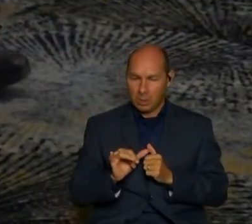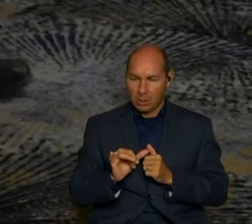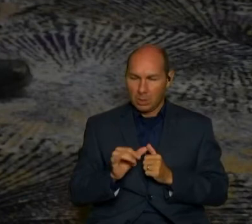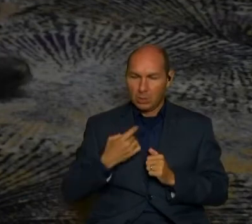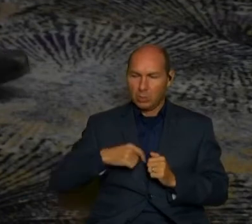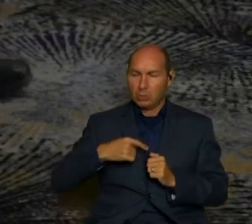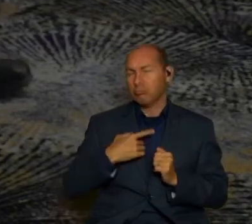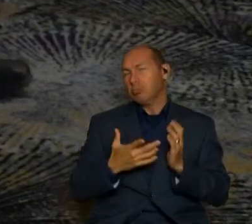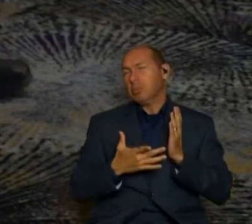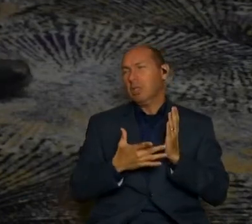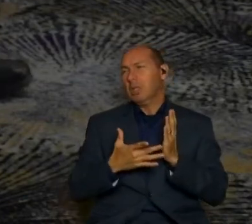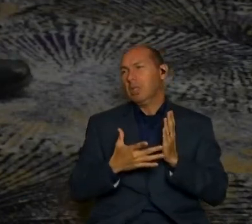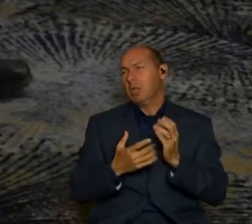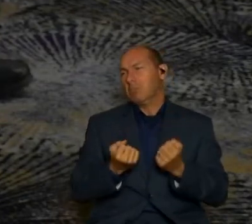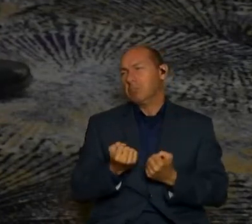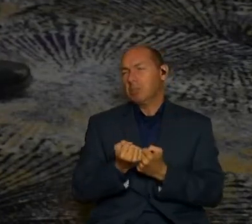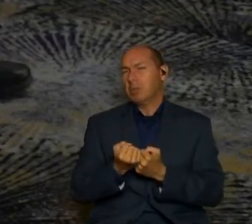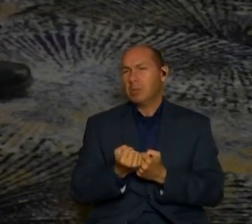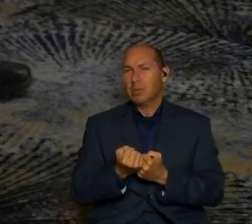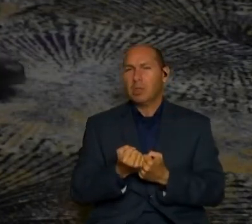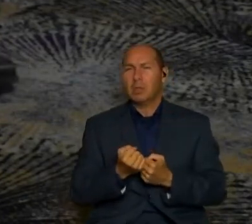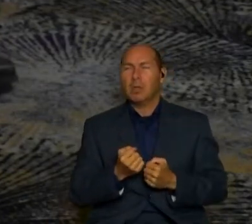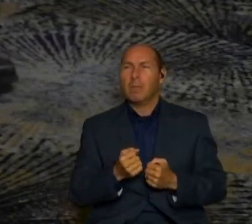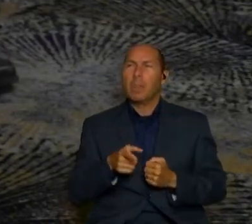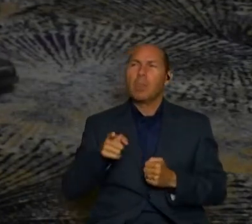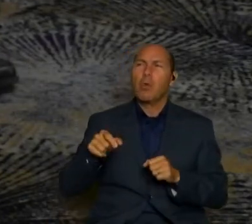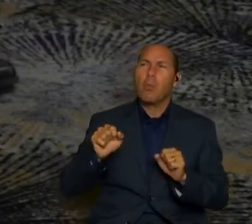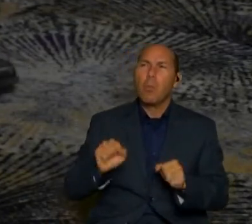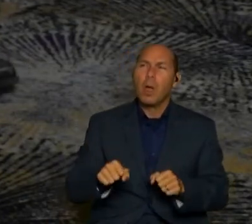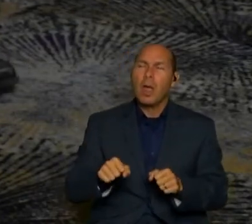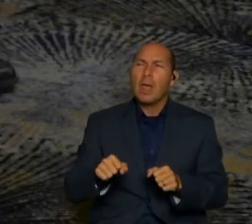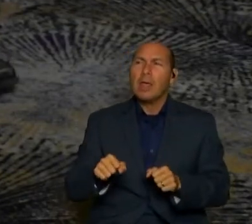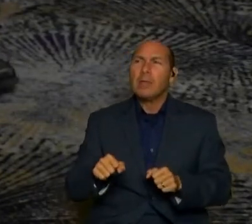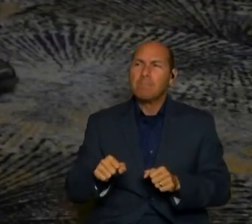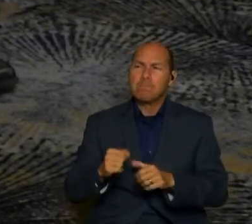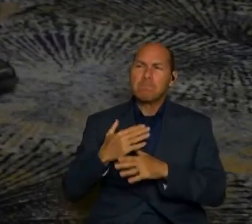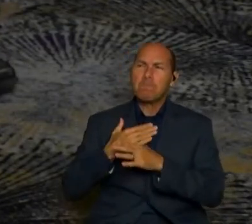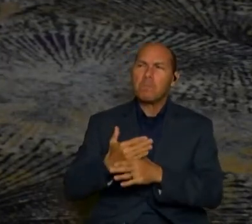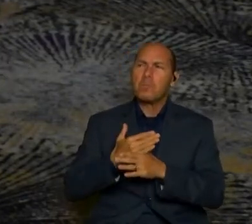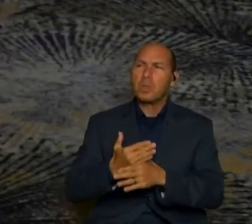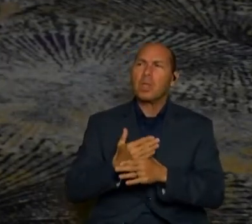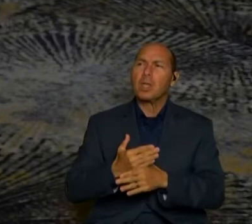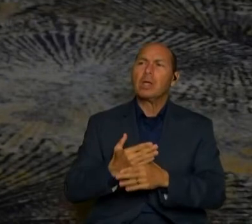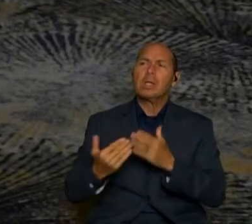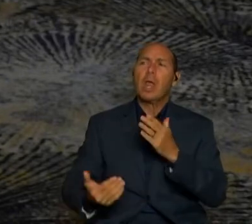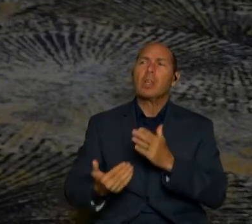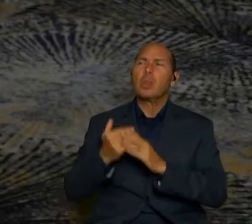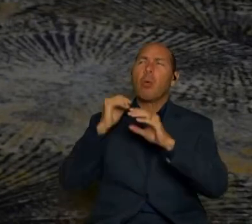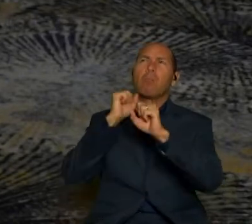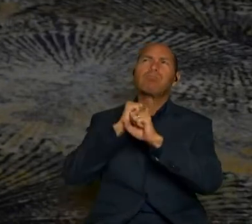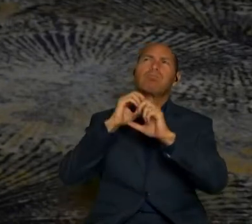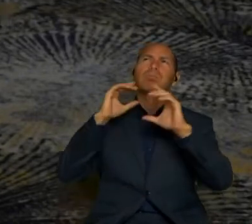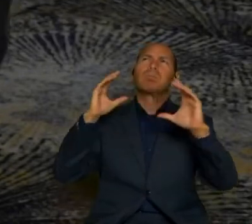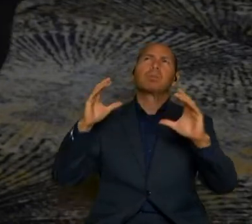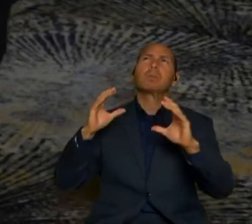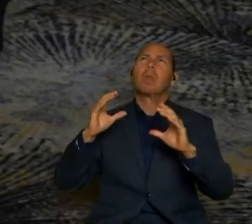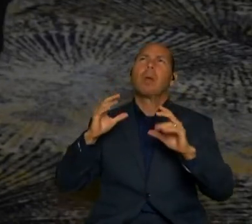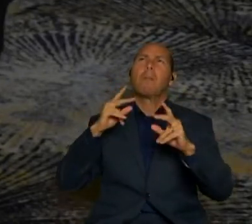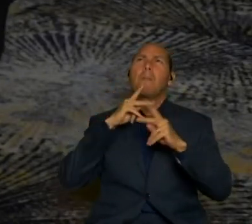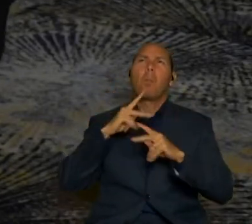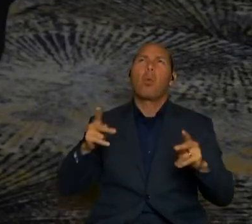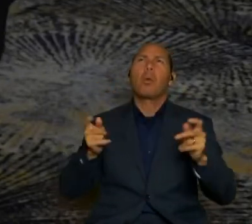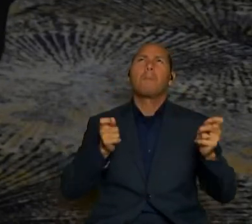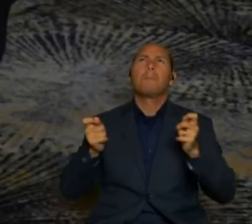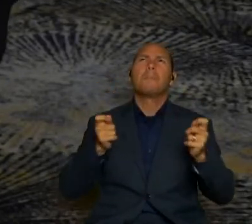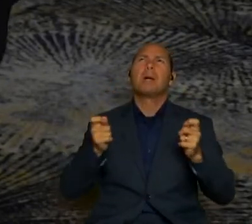So can you talk about the vision of that new public management office area and why is that so important for